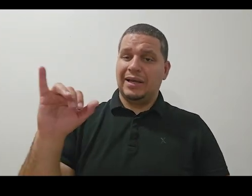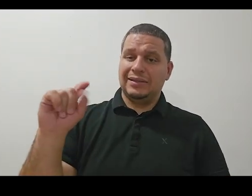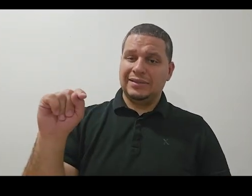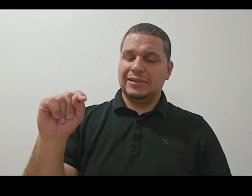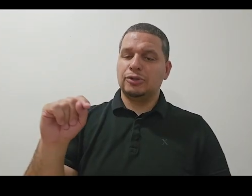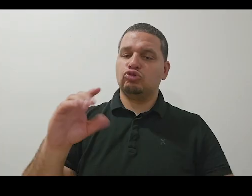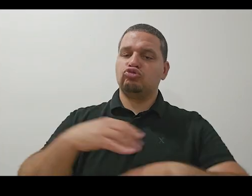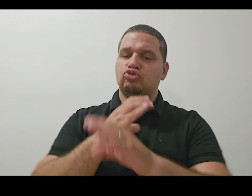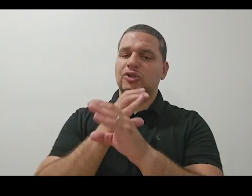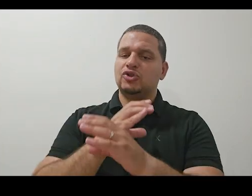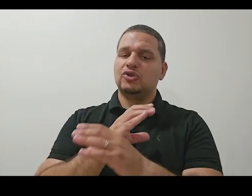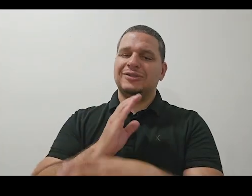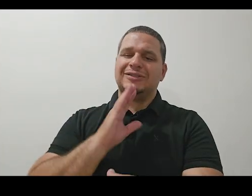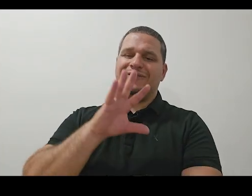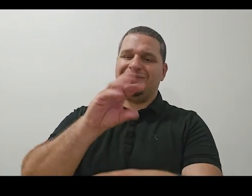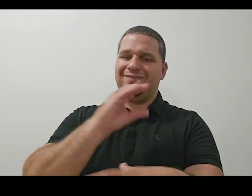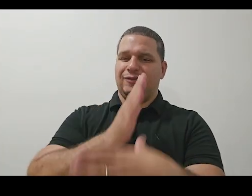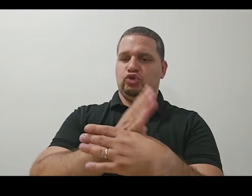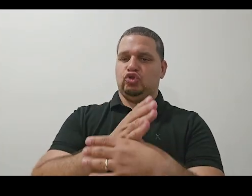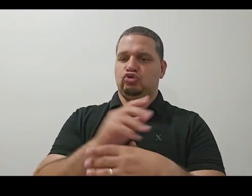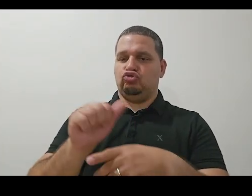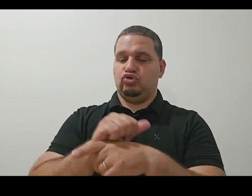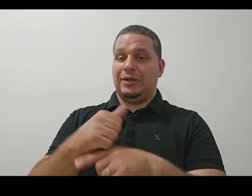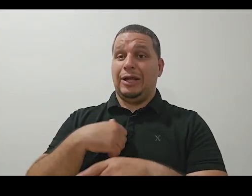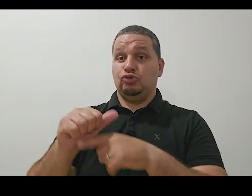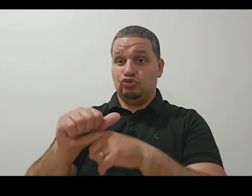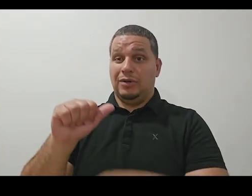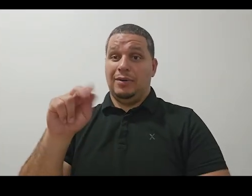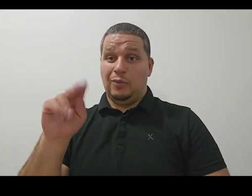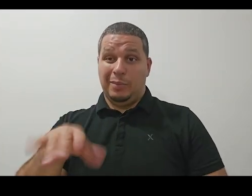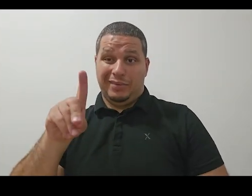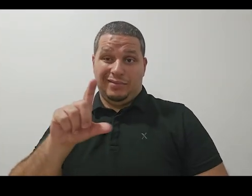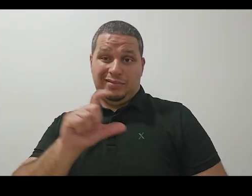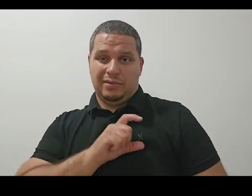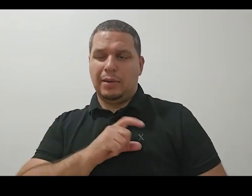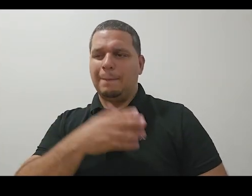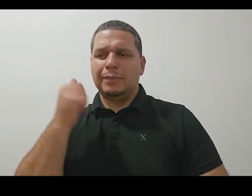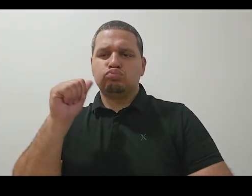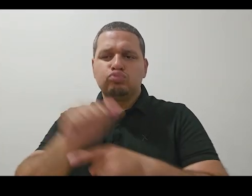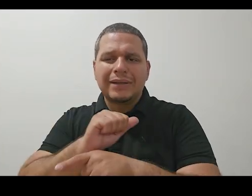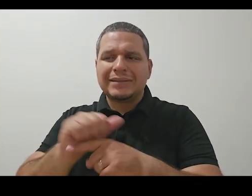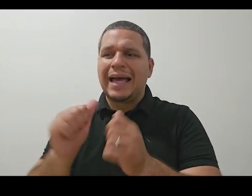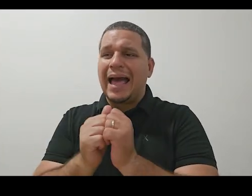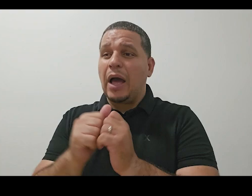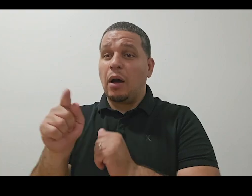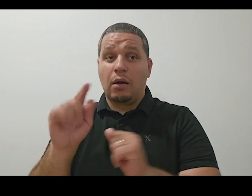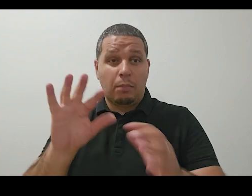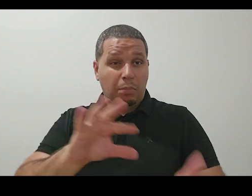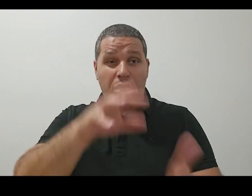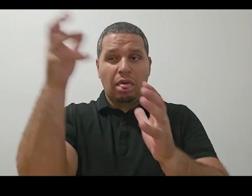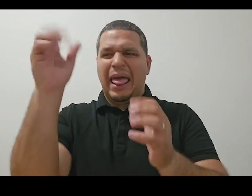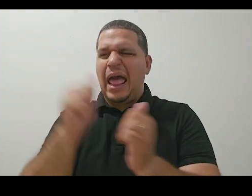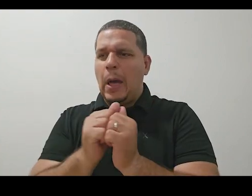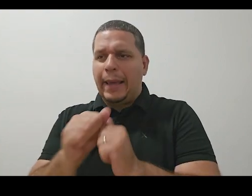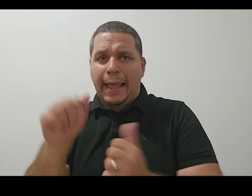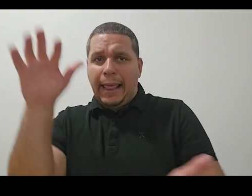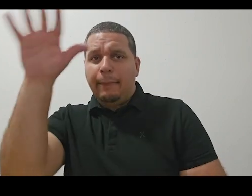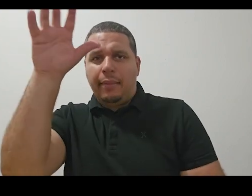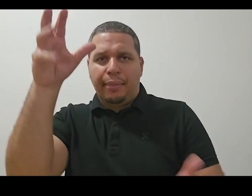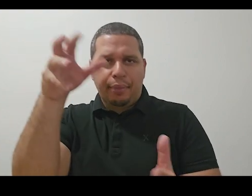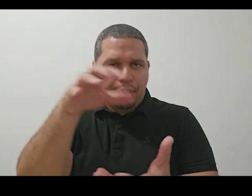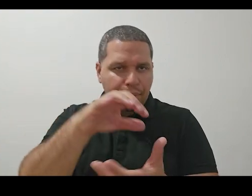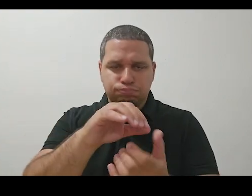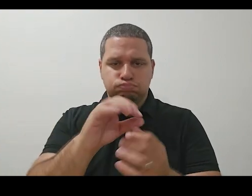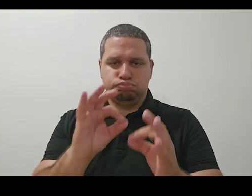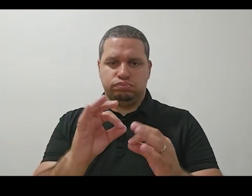crisis intervention training, where I trained law enforcement officers on best practices and de-escalations and crisis communications when dealing with people in